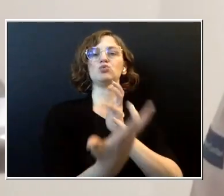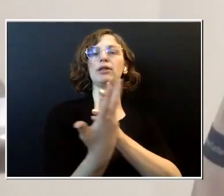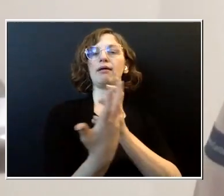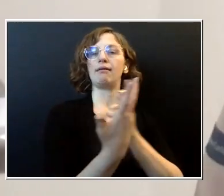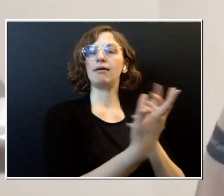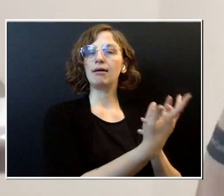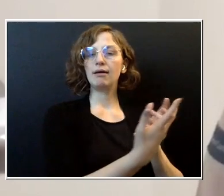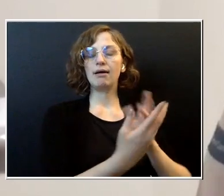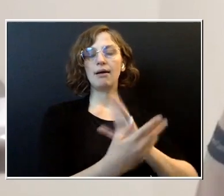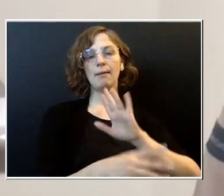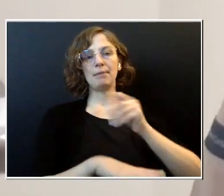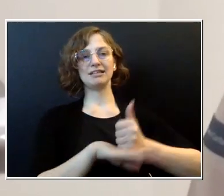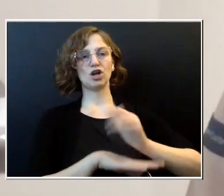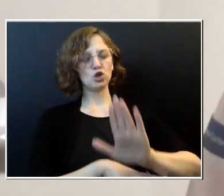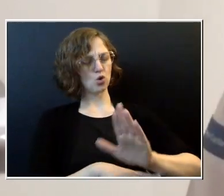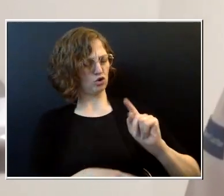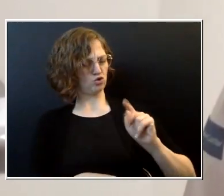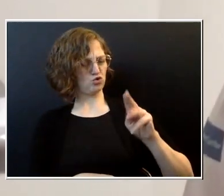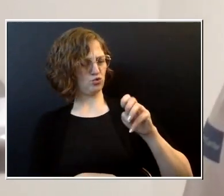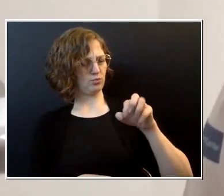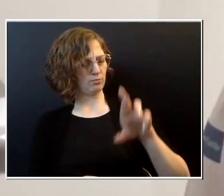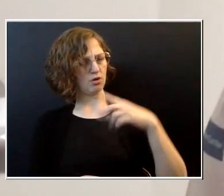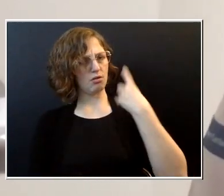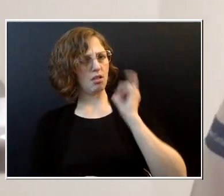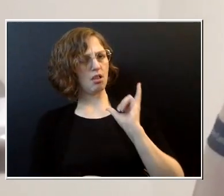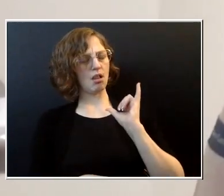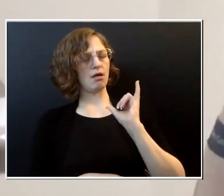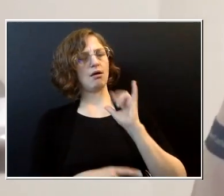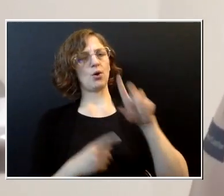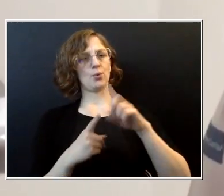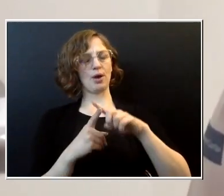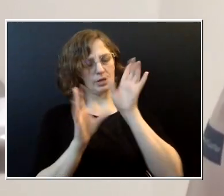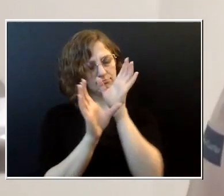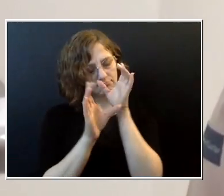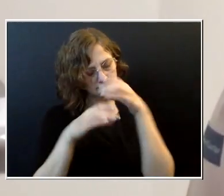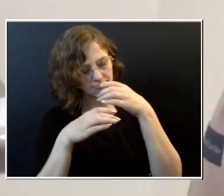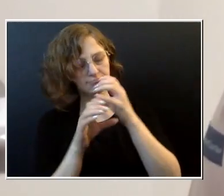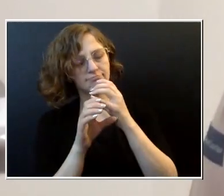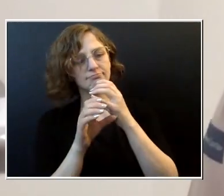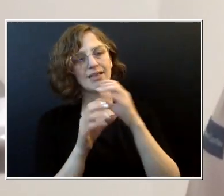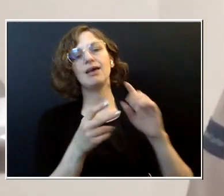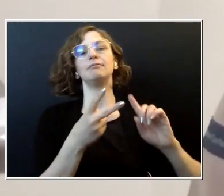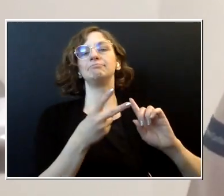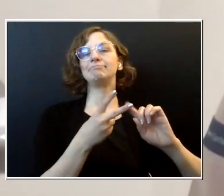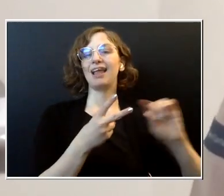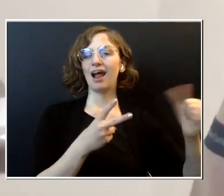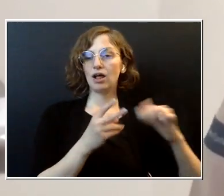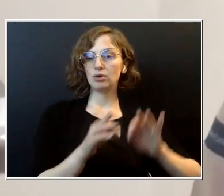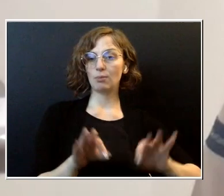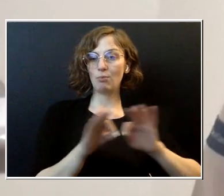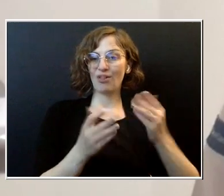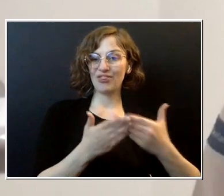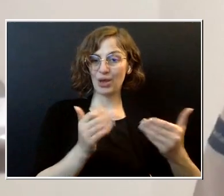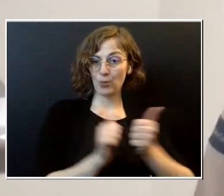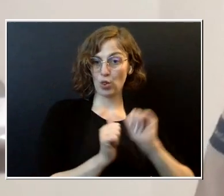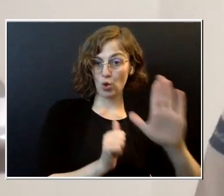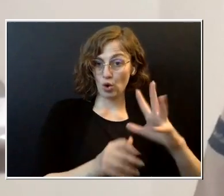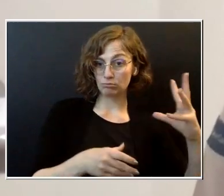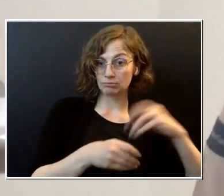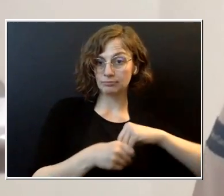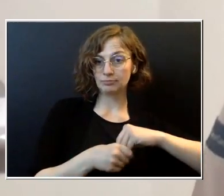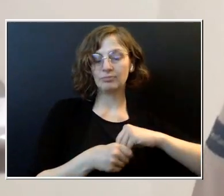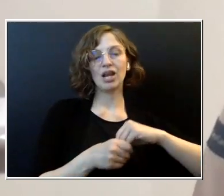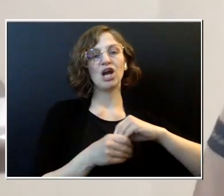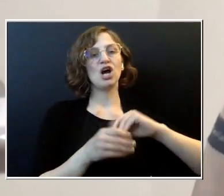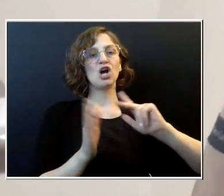like under the microscope. The other key factor to her participation is triple negative breast cancer is